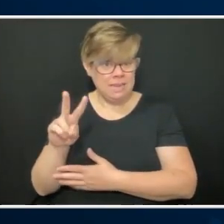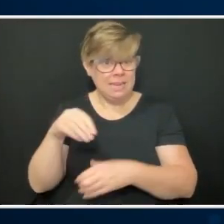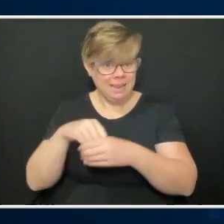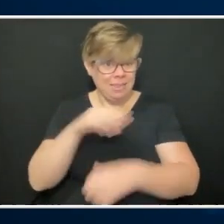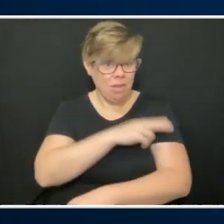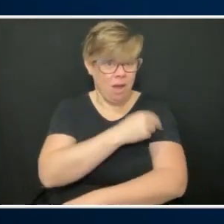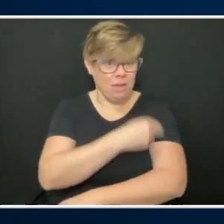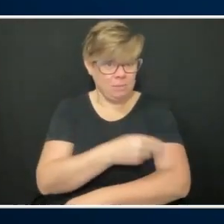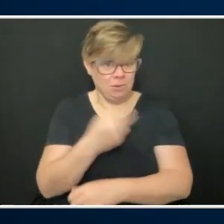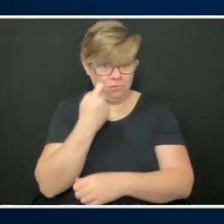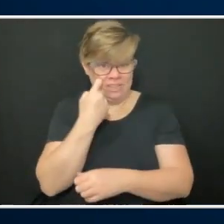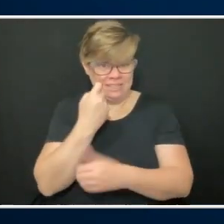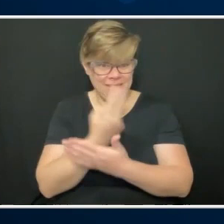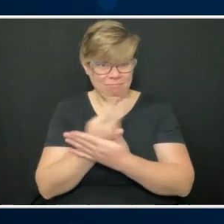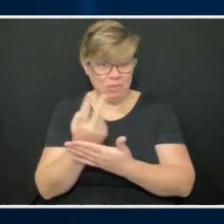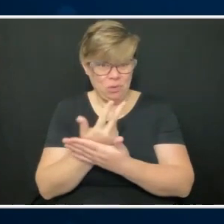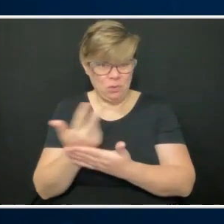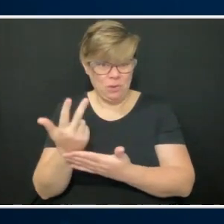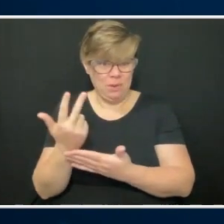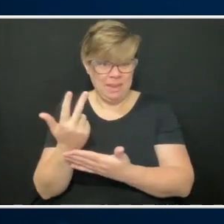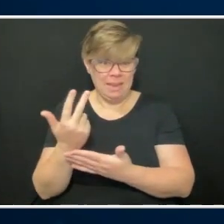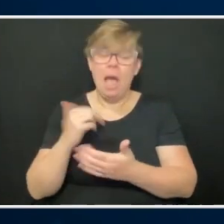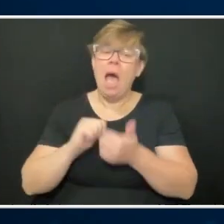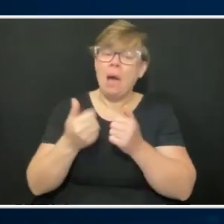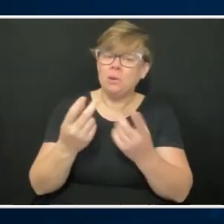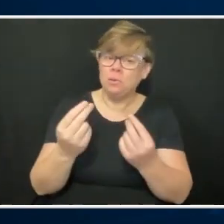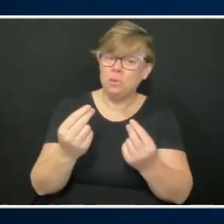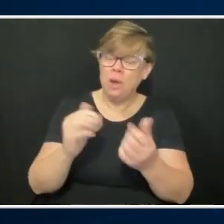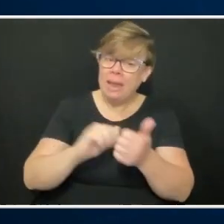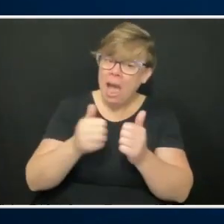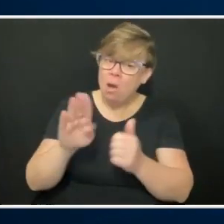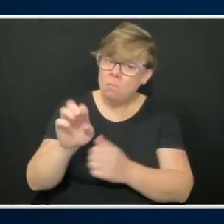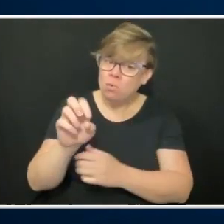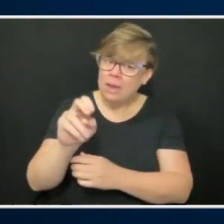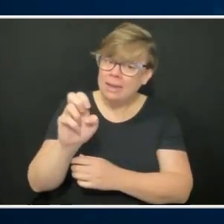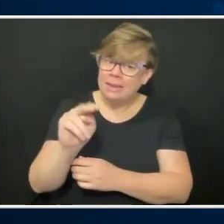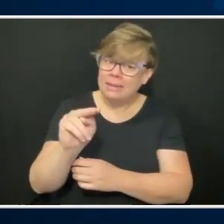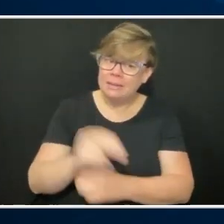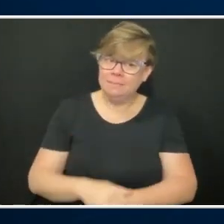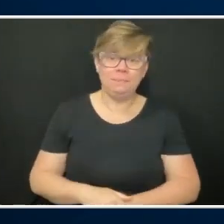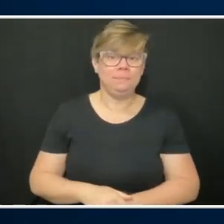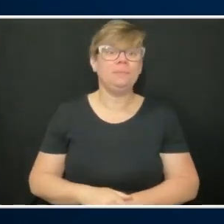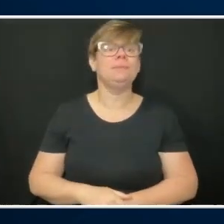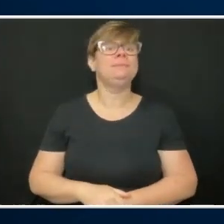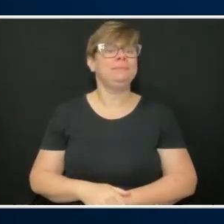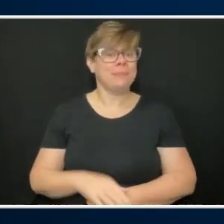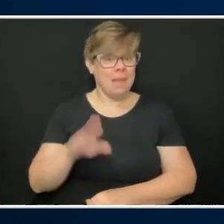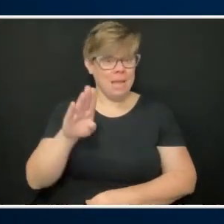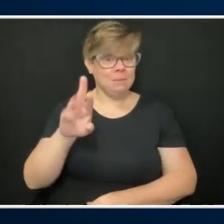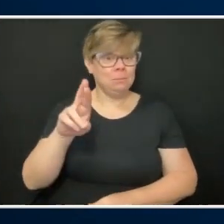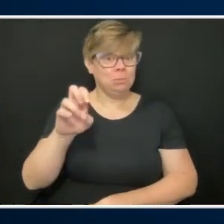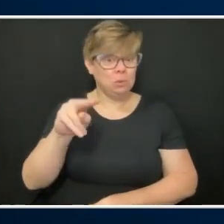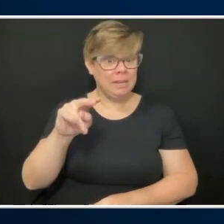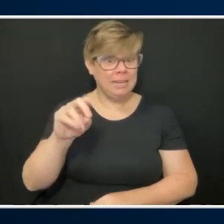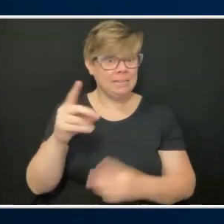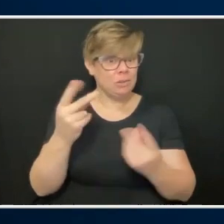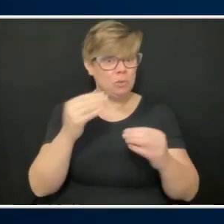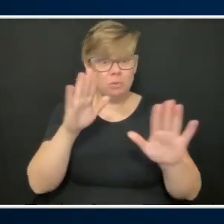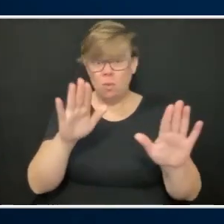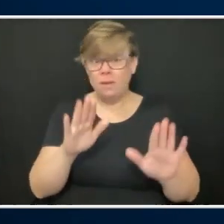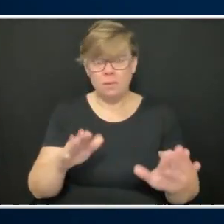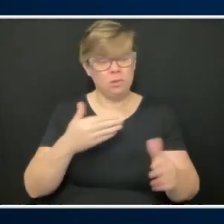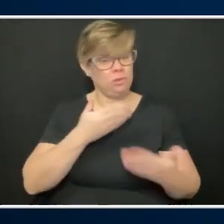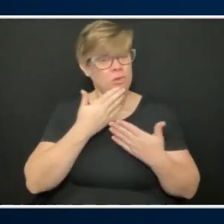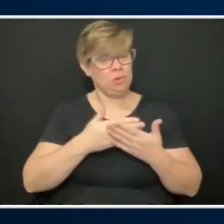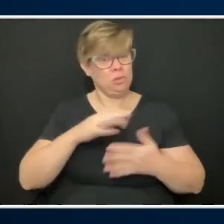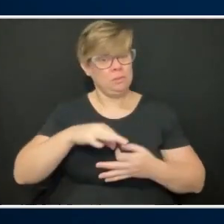the last month or so. How are you all doing? How is Brendon doing? Brennan's actually doing great now. He's in good